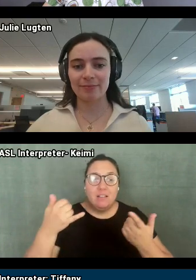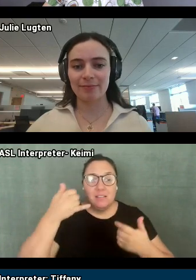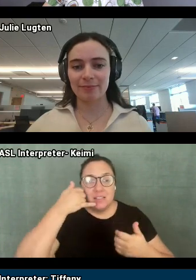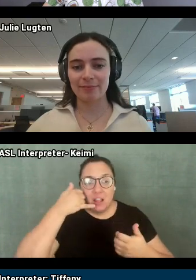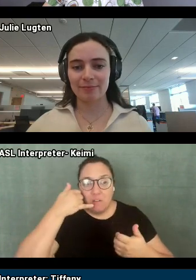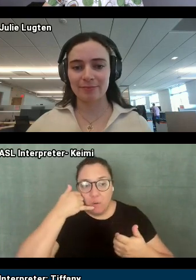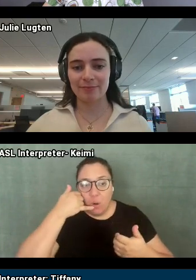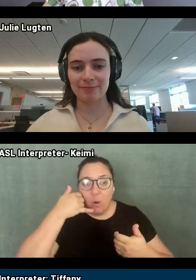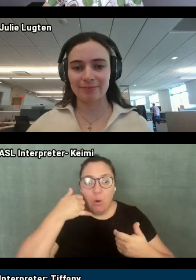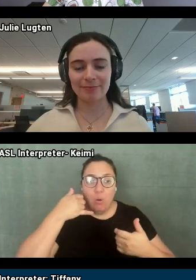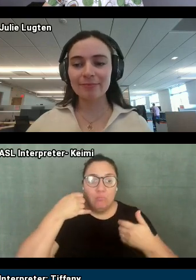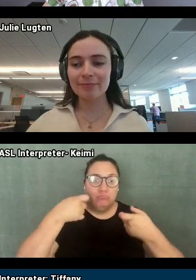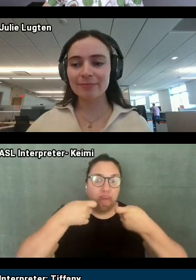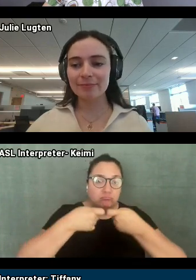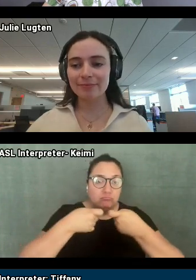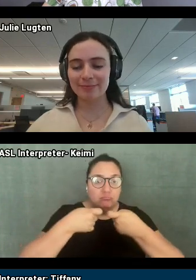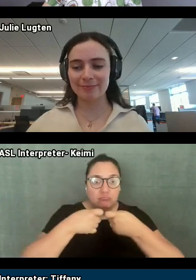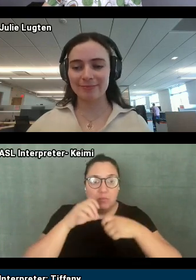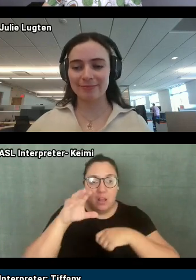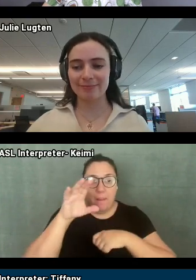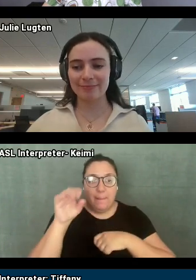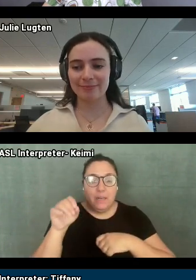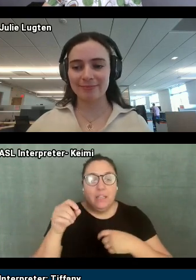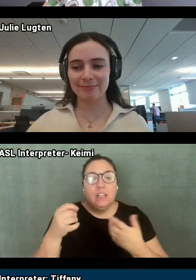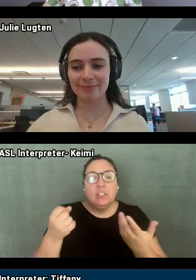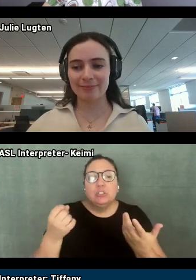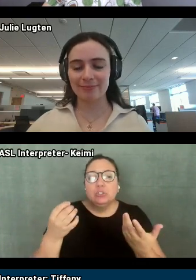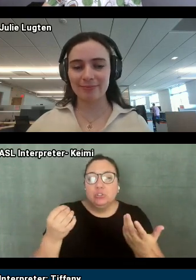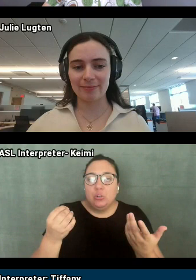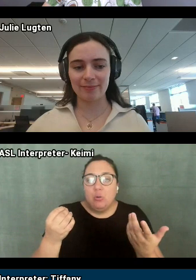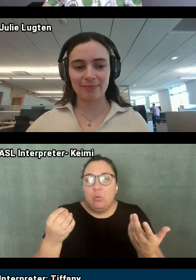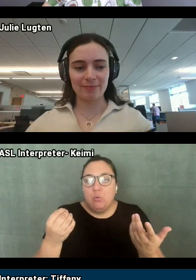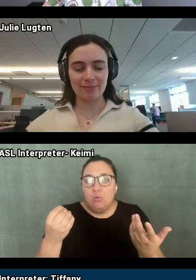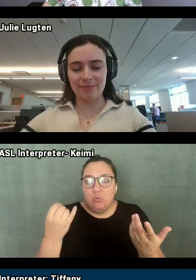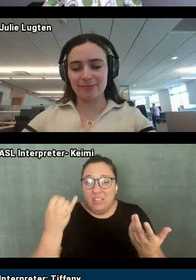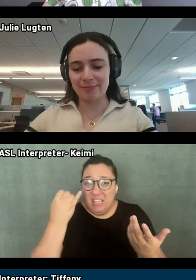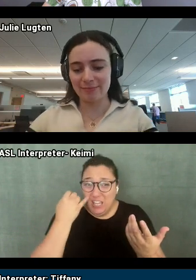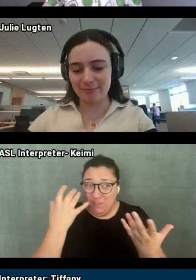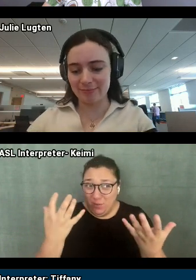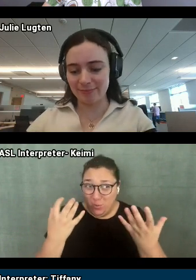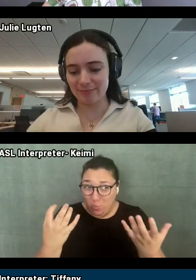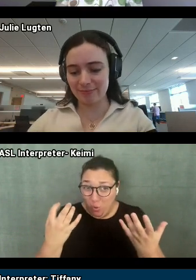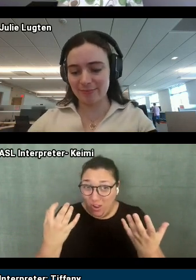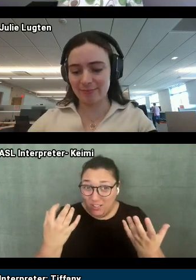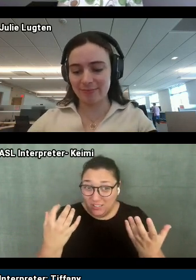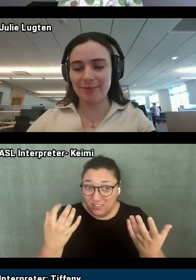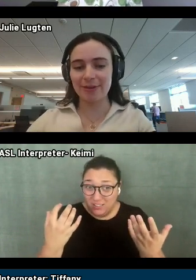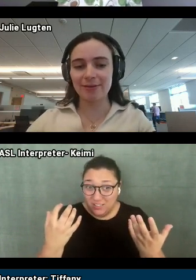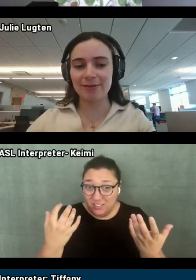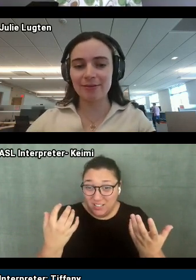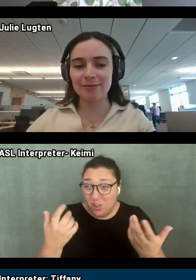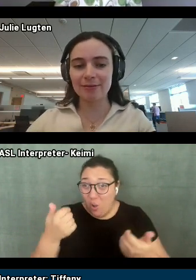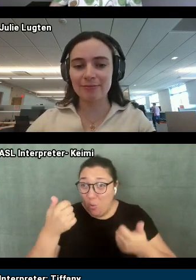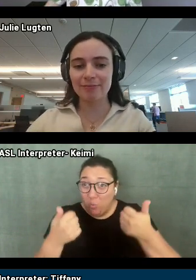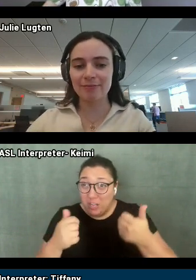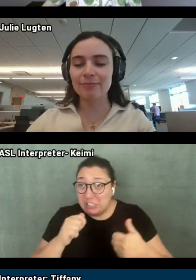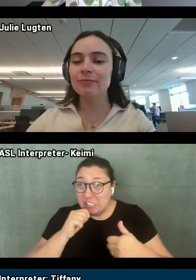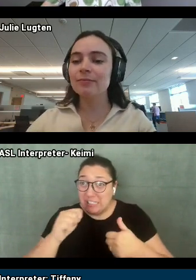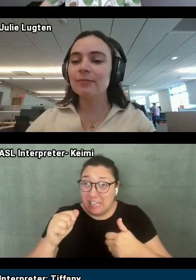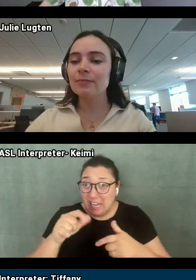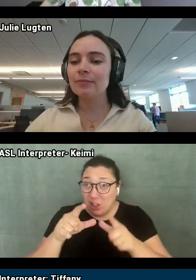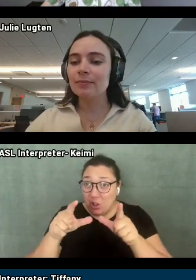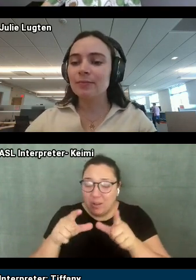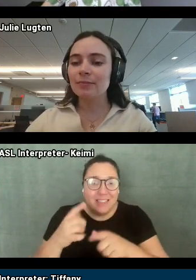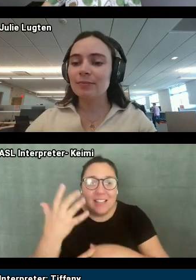how many jobs didn't require any locates, that's 5 properties to add to the report filter. And